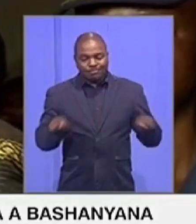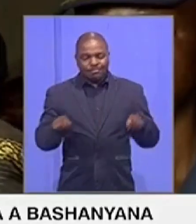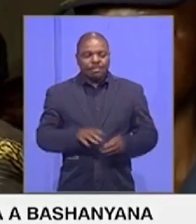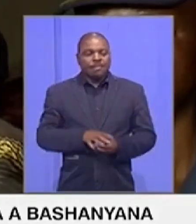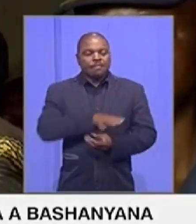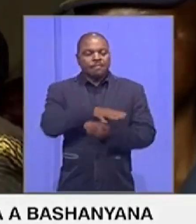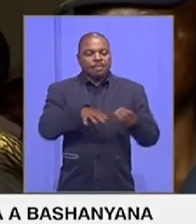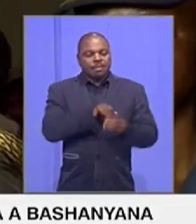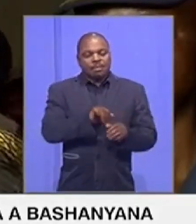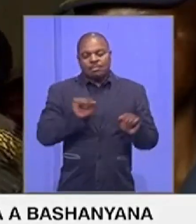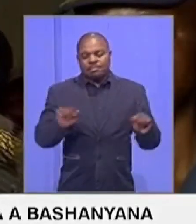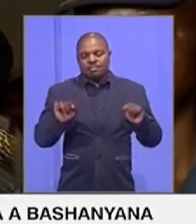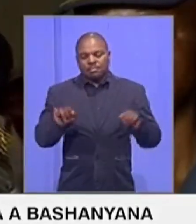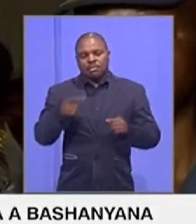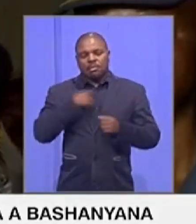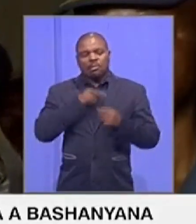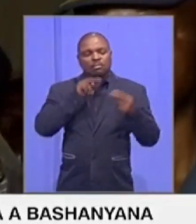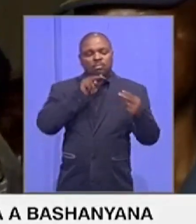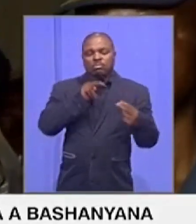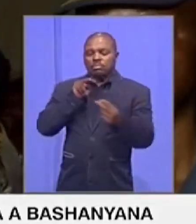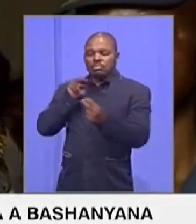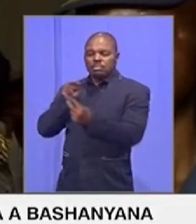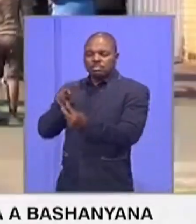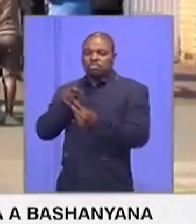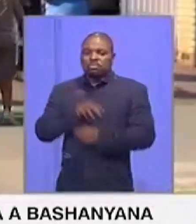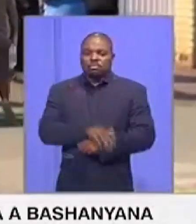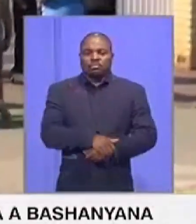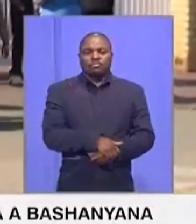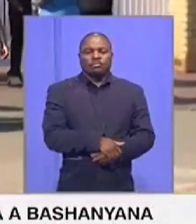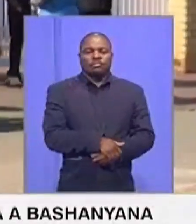members of these two children.